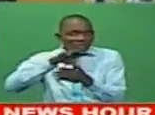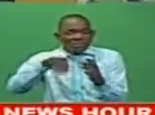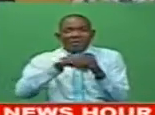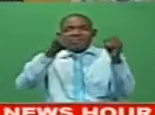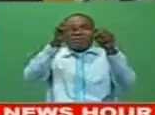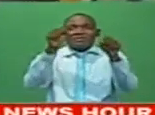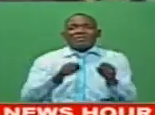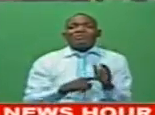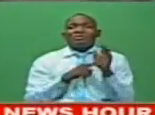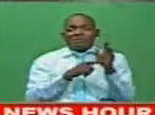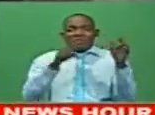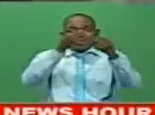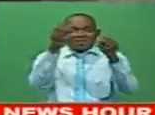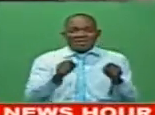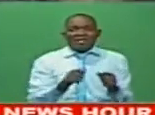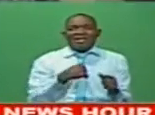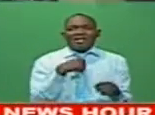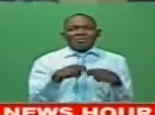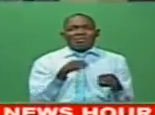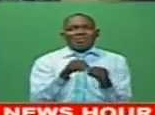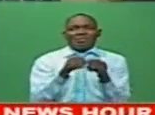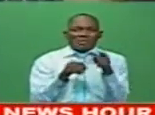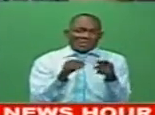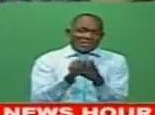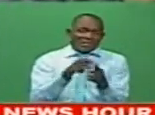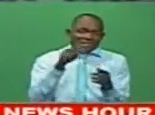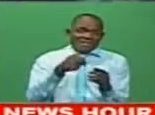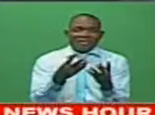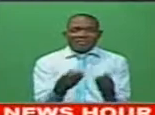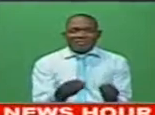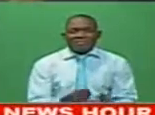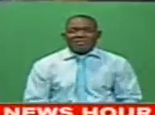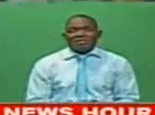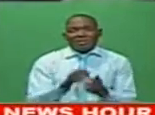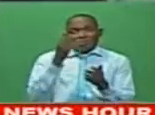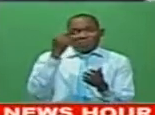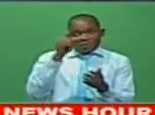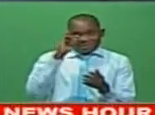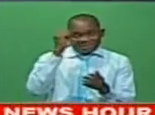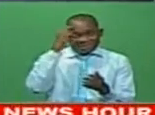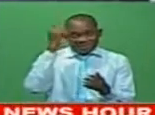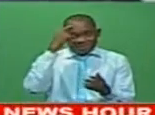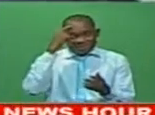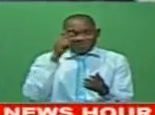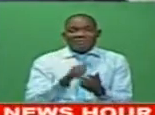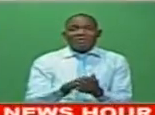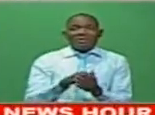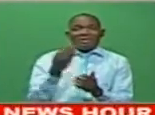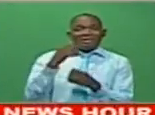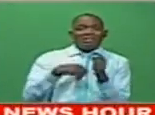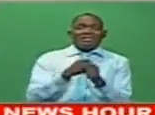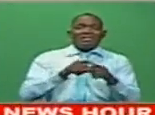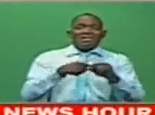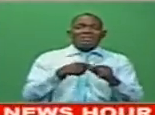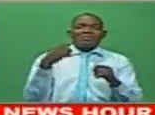revealed that the system has shortfalls which need to be addressed. This is why the government in 2016 introduced